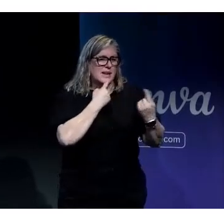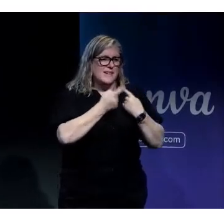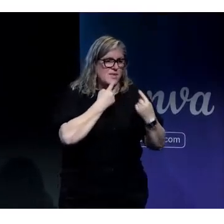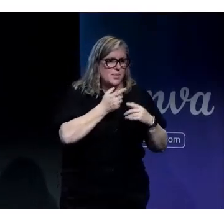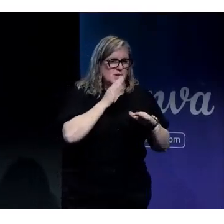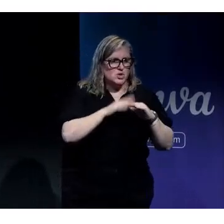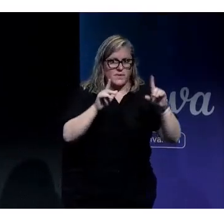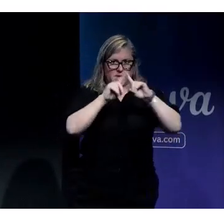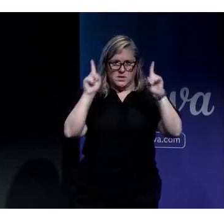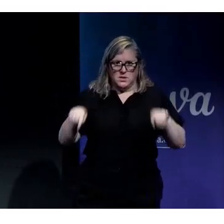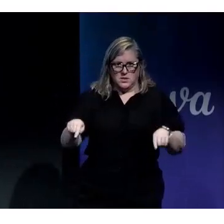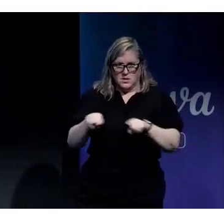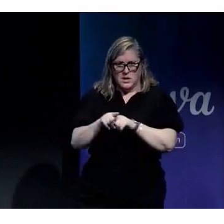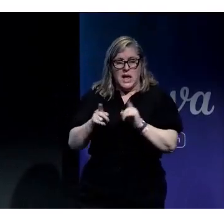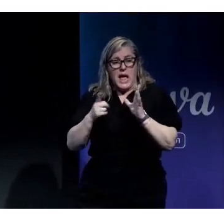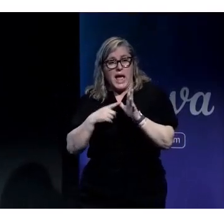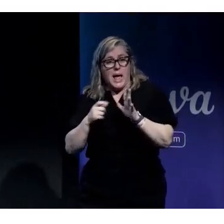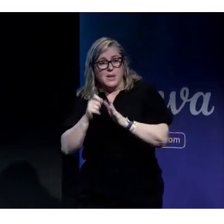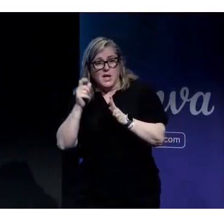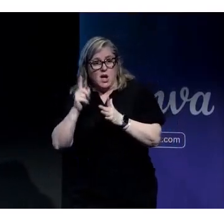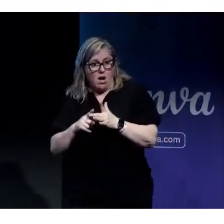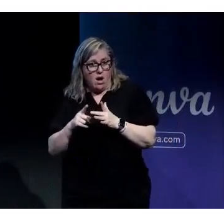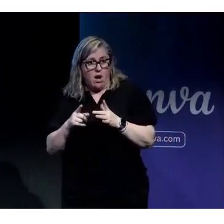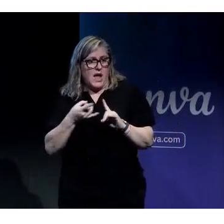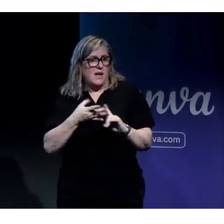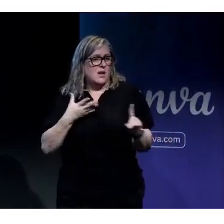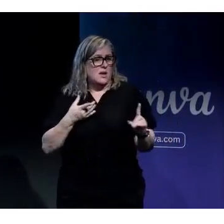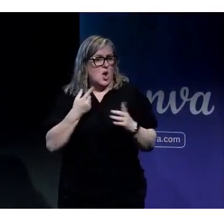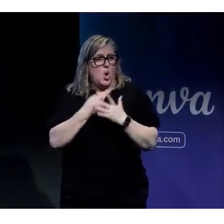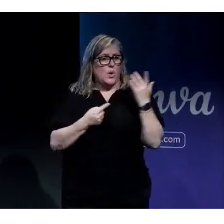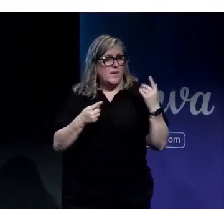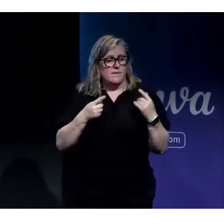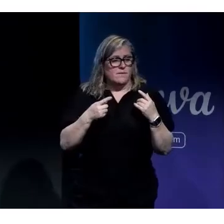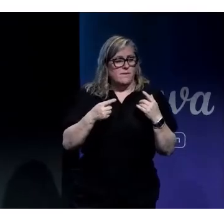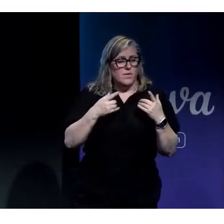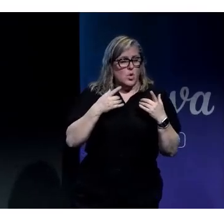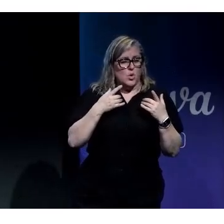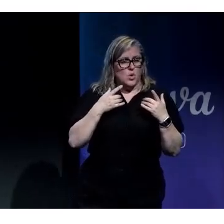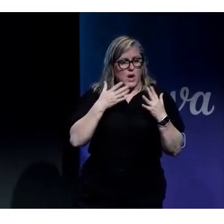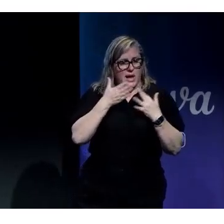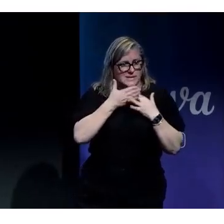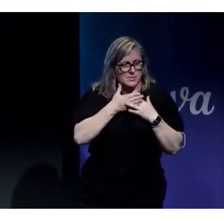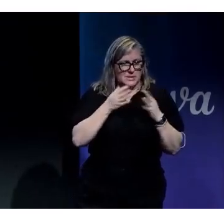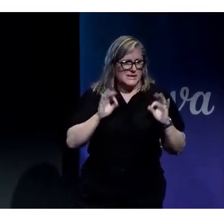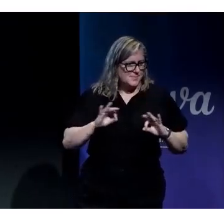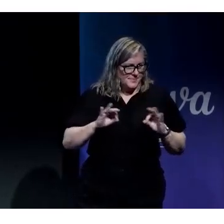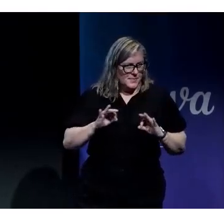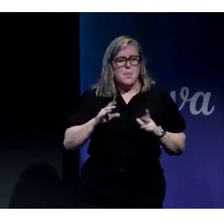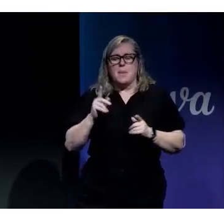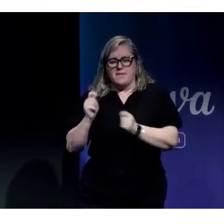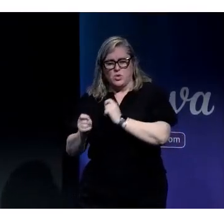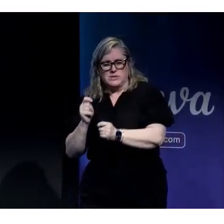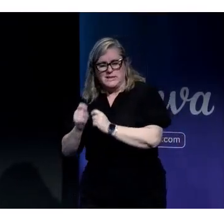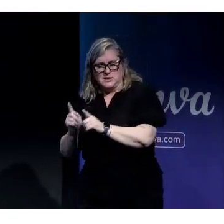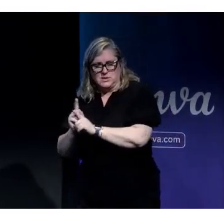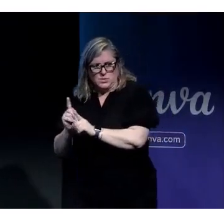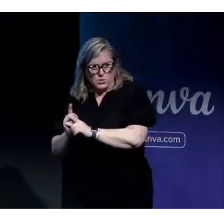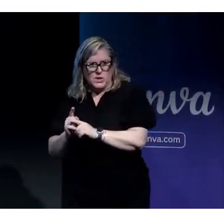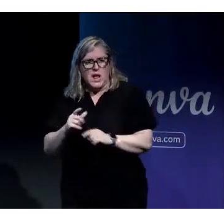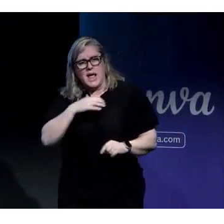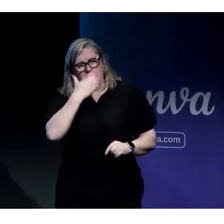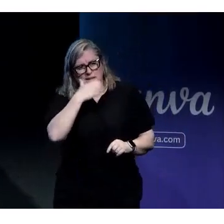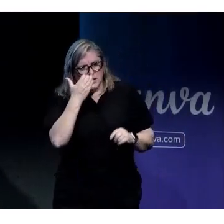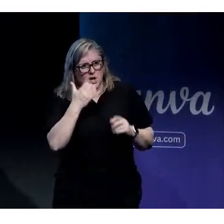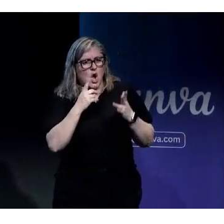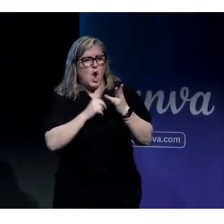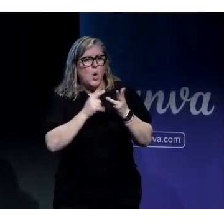Those APIs aren't exclusive to accessibility either. They're also used by like testing apps and stuff. Some of the more common ones include Apple's OS